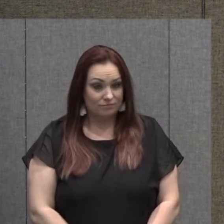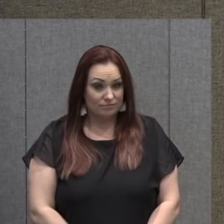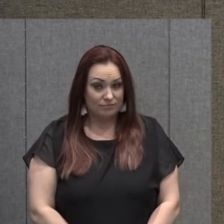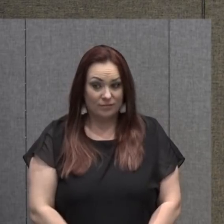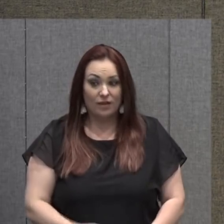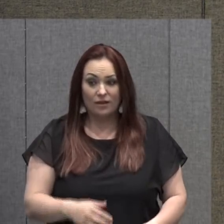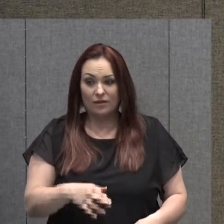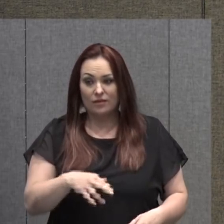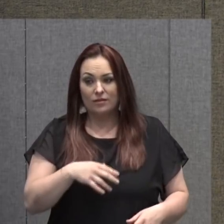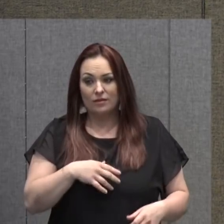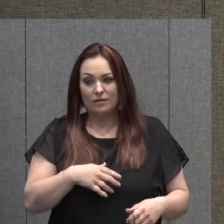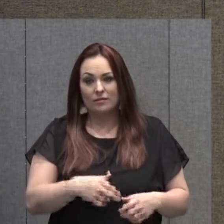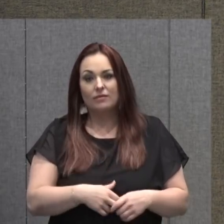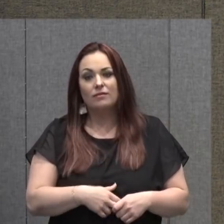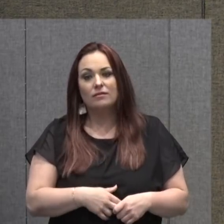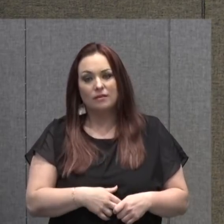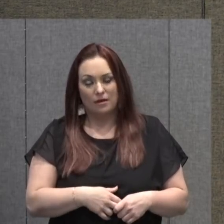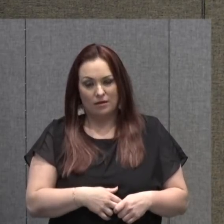won't let